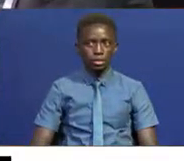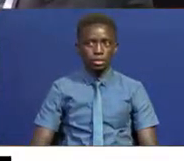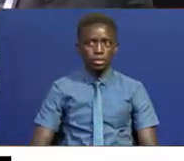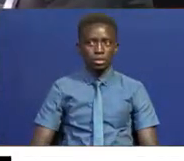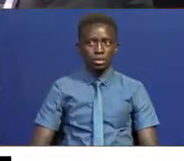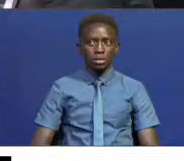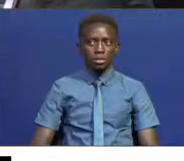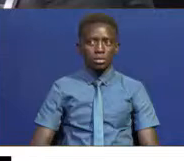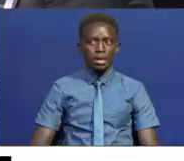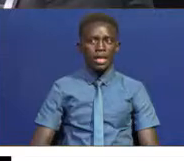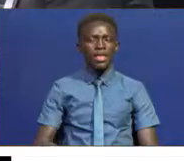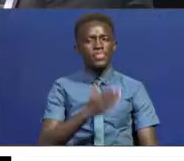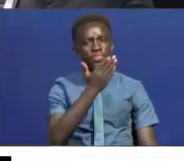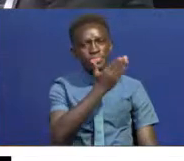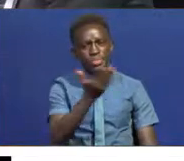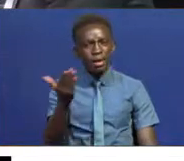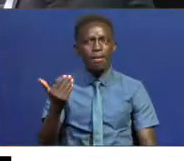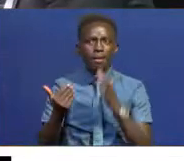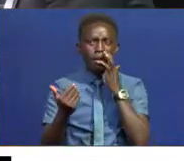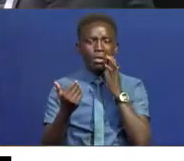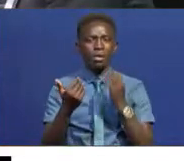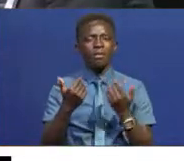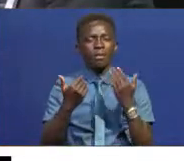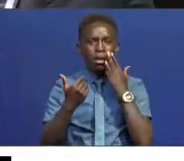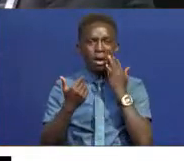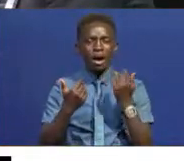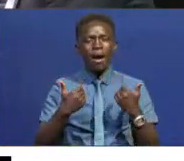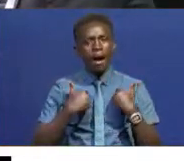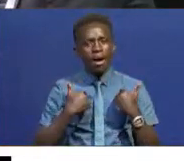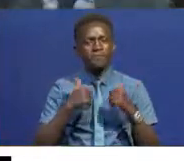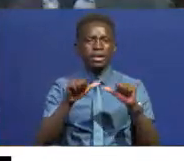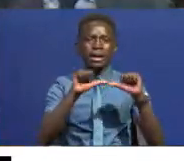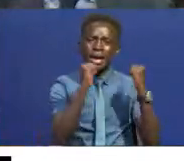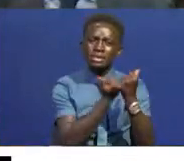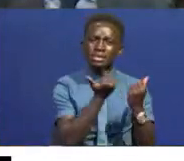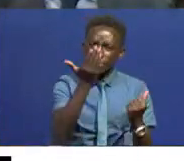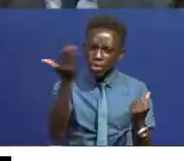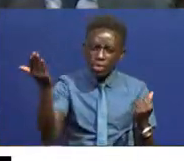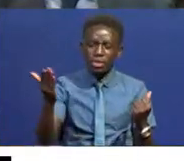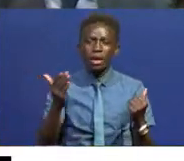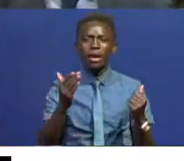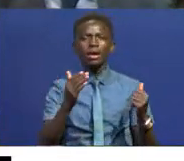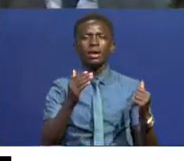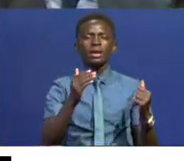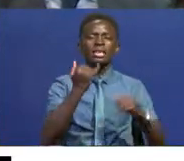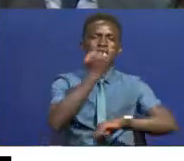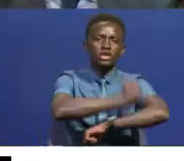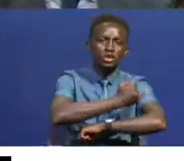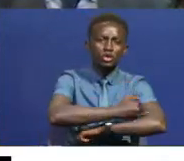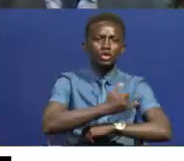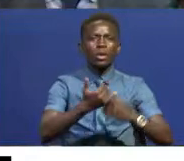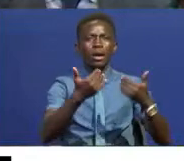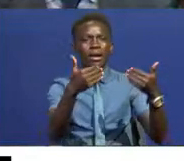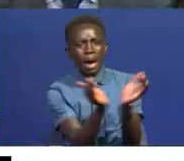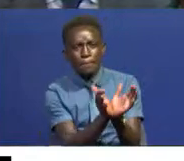There are agencies, parastatals, institutions that have